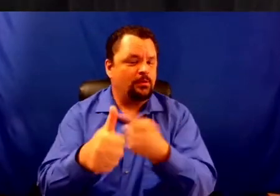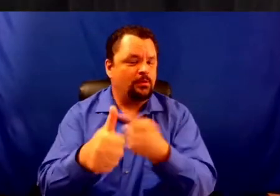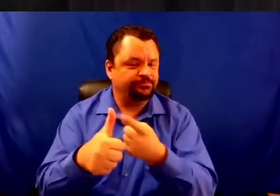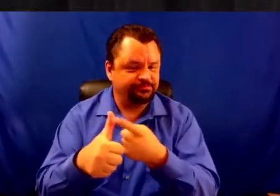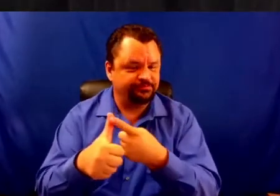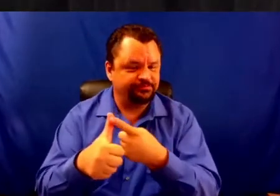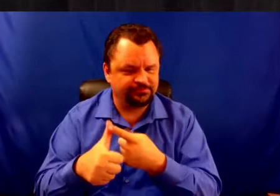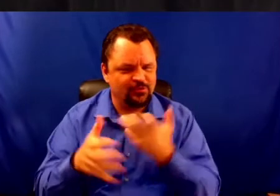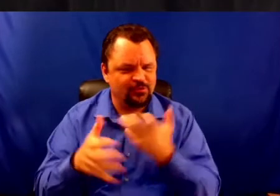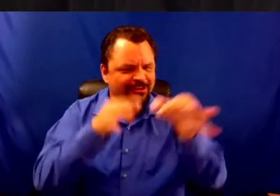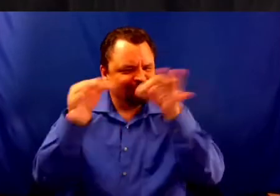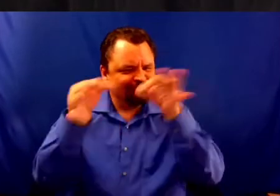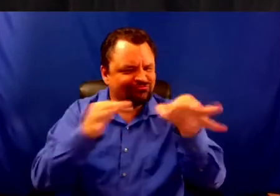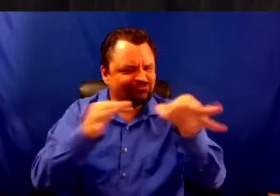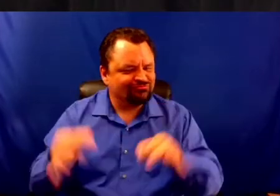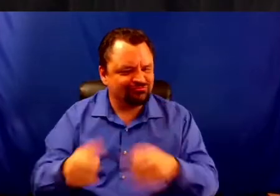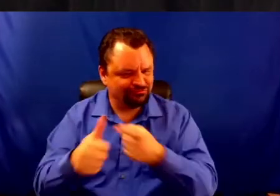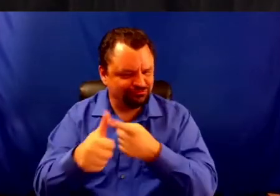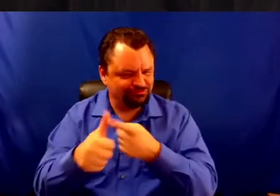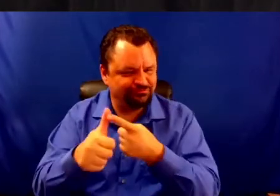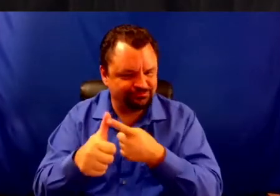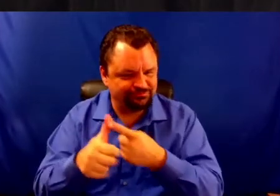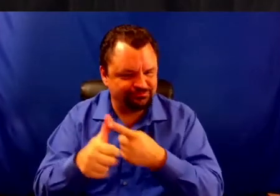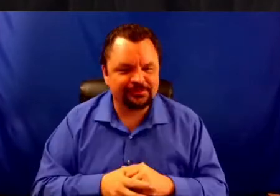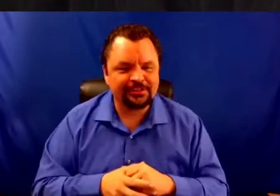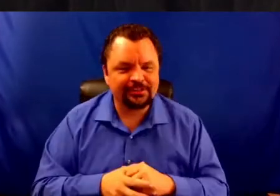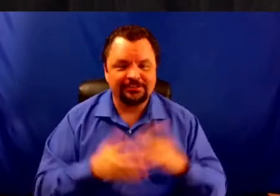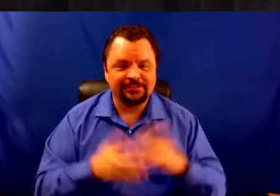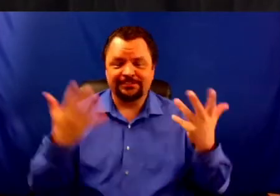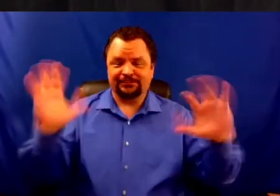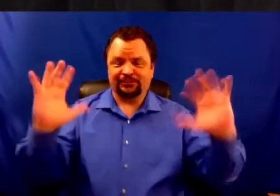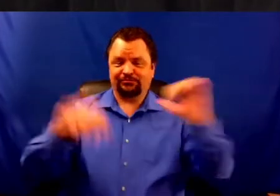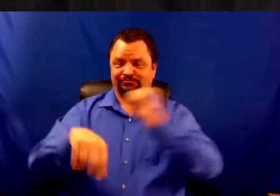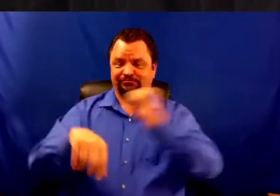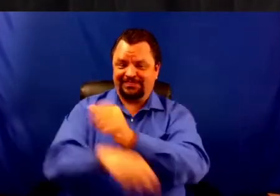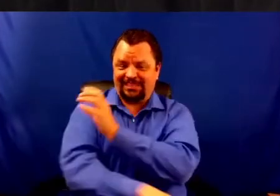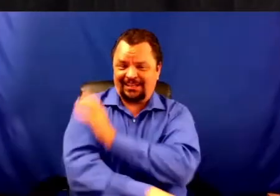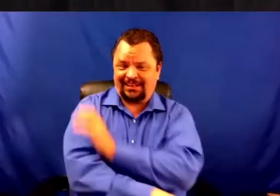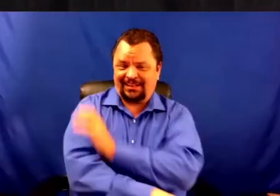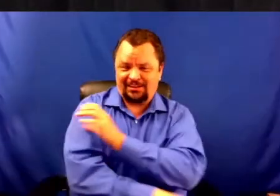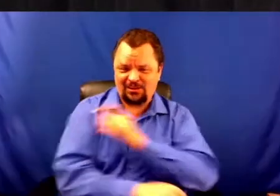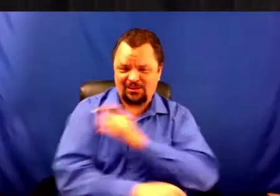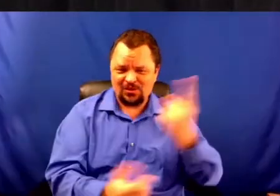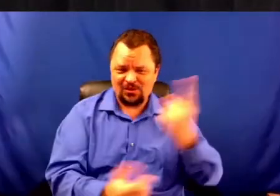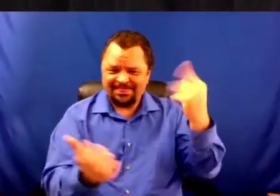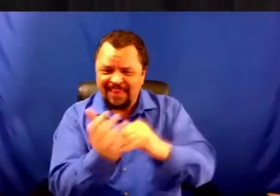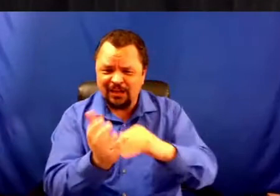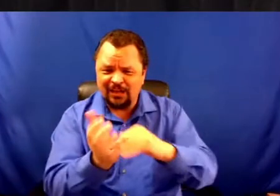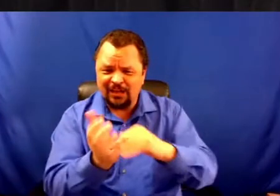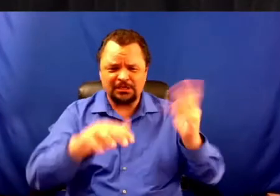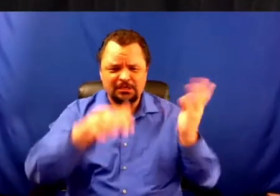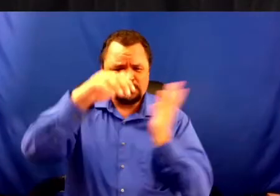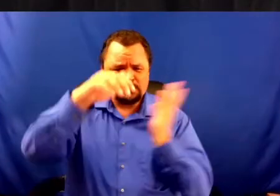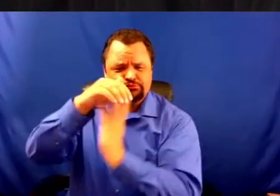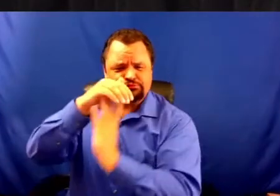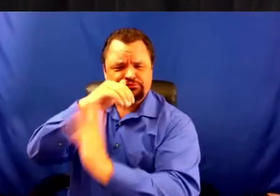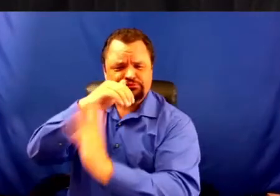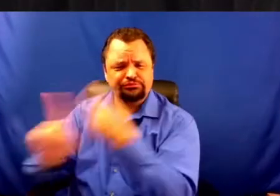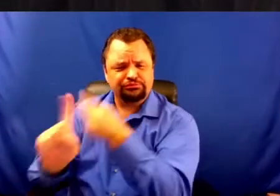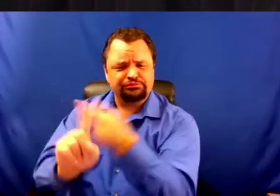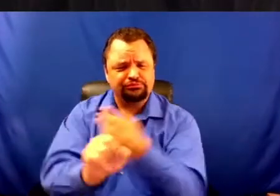share that after we had the clinics where we had 1,000 people come, we had to do a second